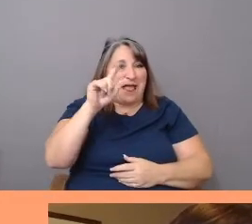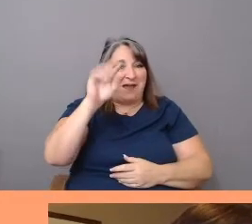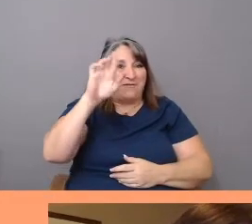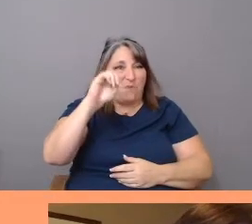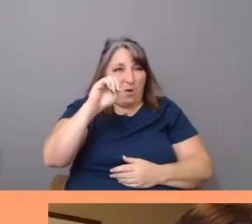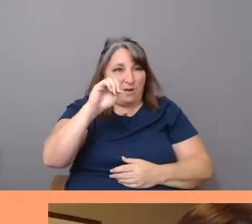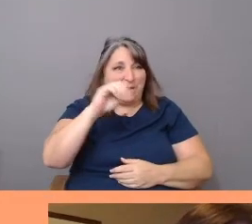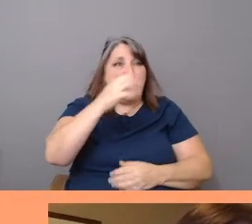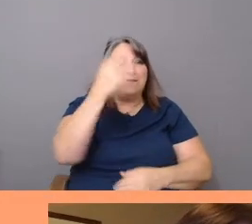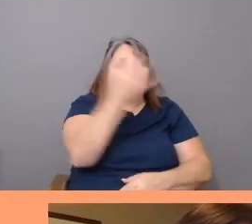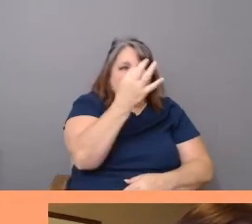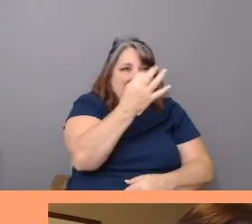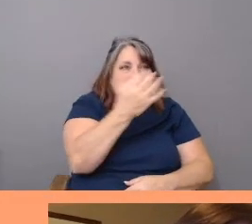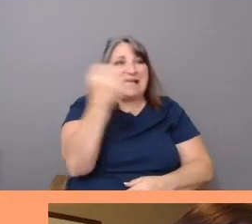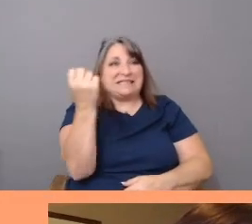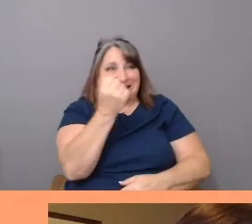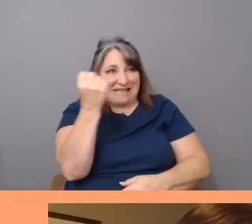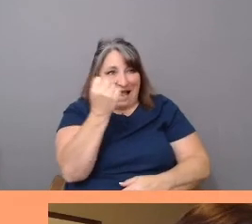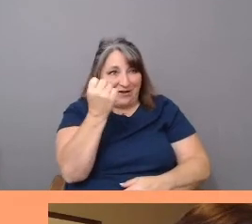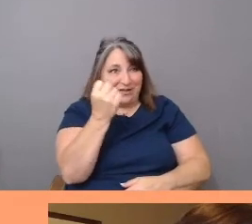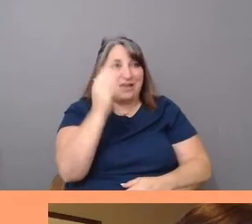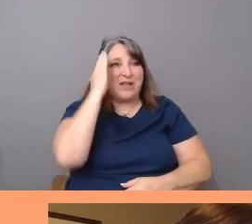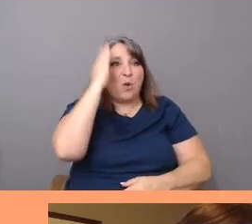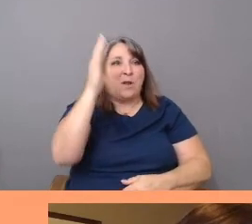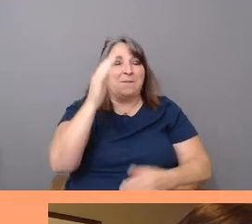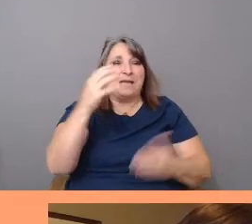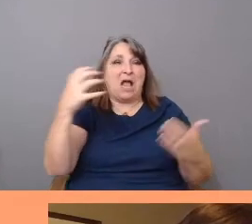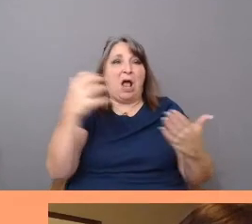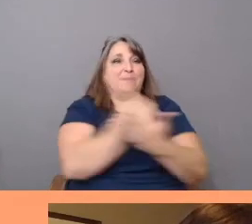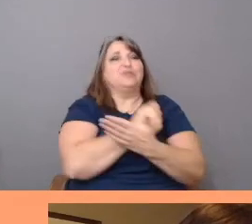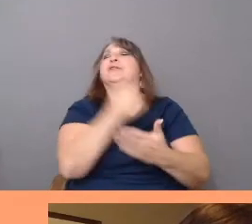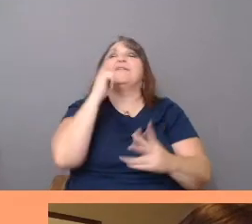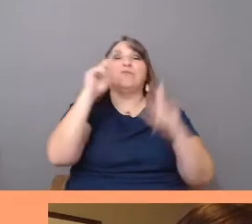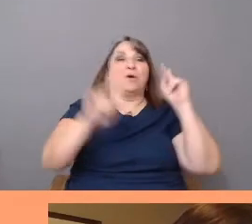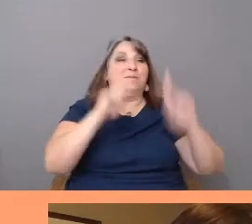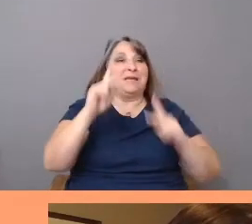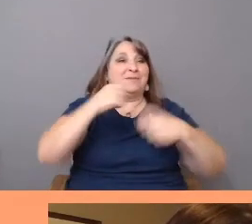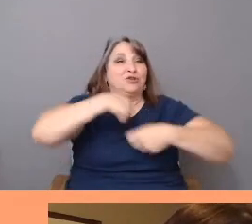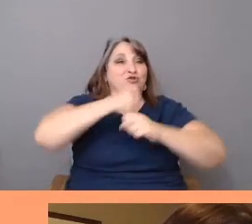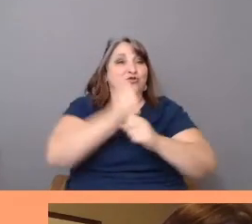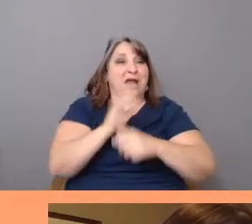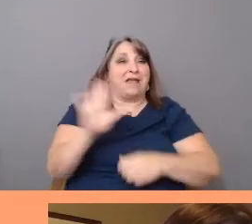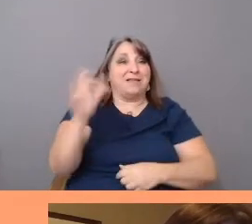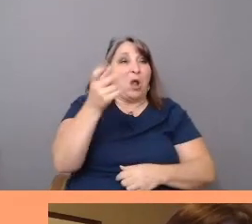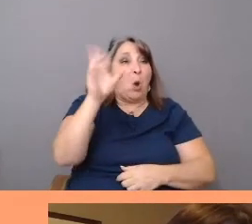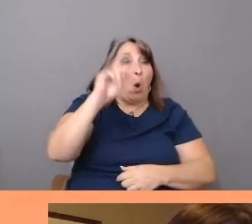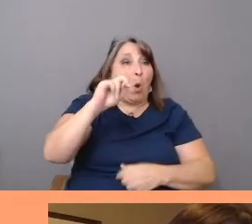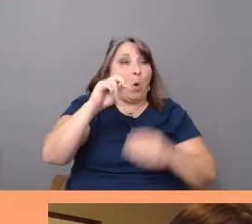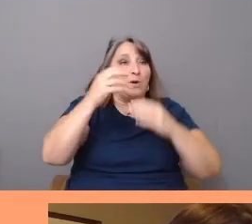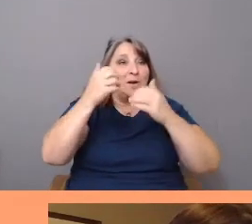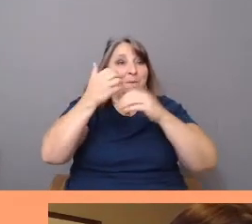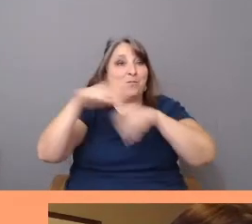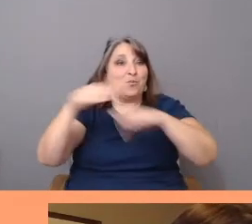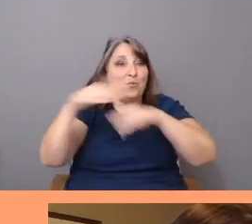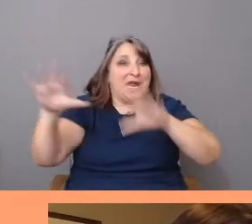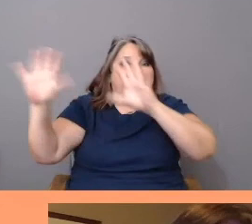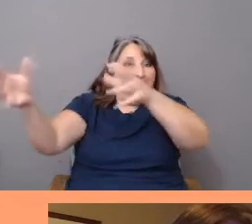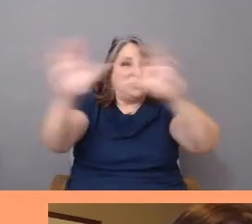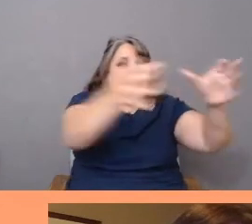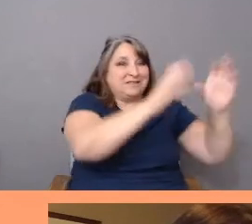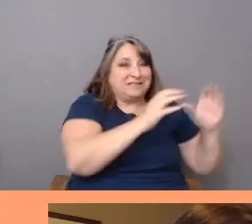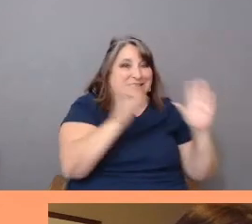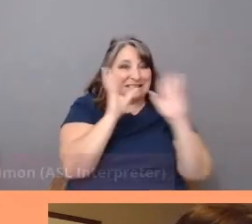and Saturday, there will be an opportunity for folks to create their own breakout sessions. So if there are